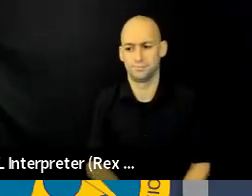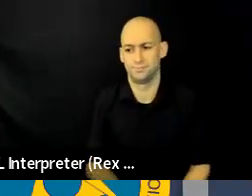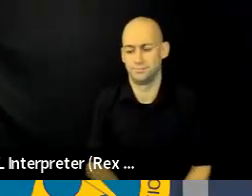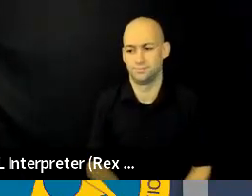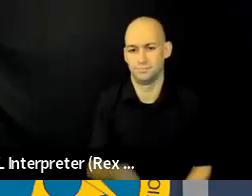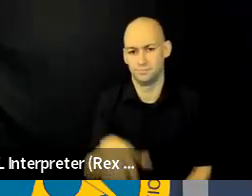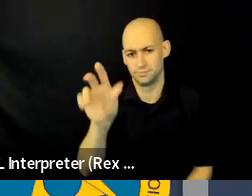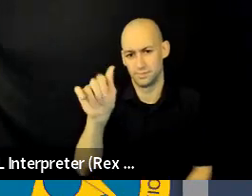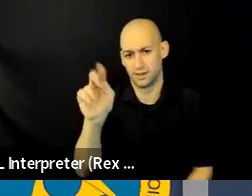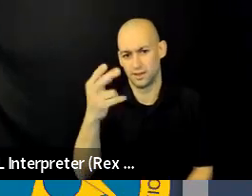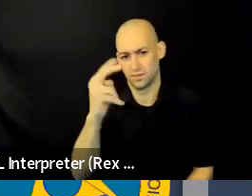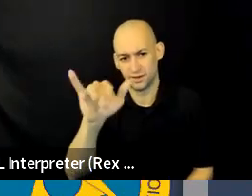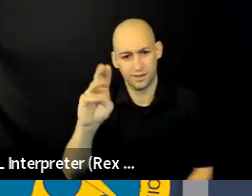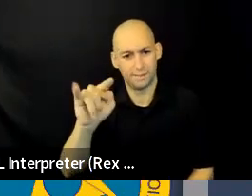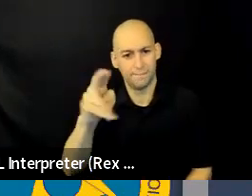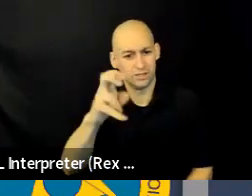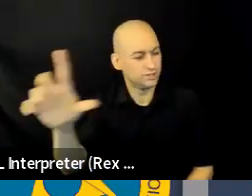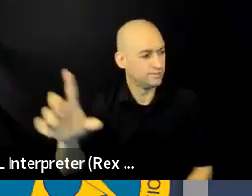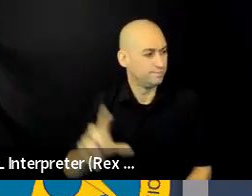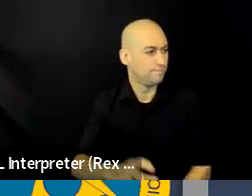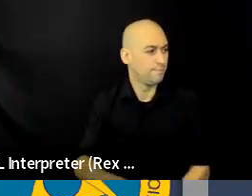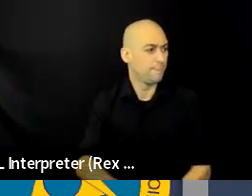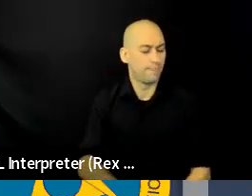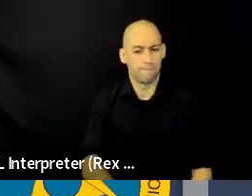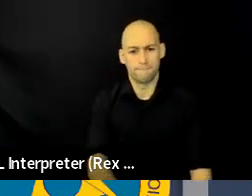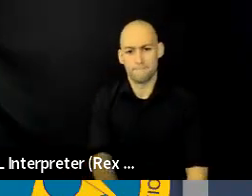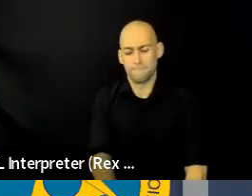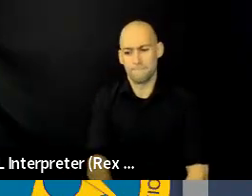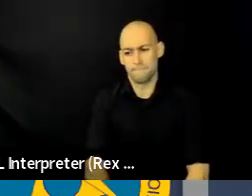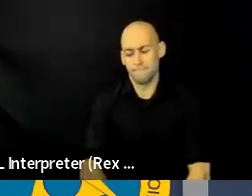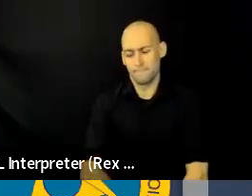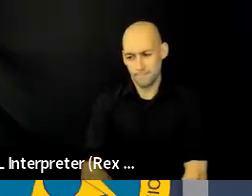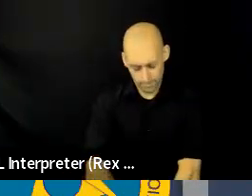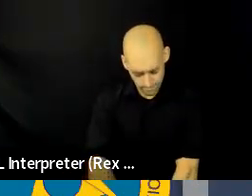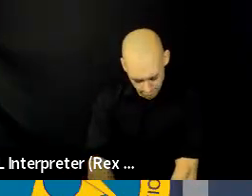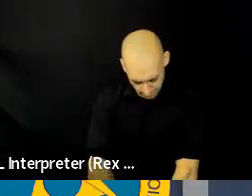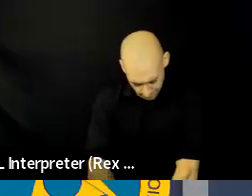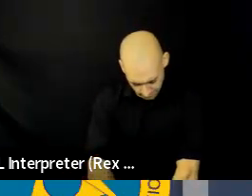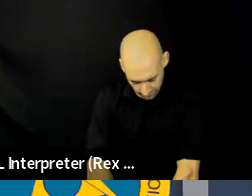Anthony Mitchell? He was with us yesterday. He may not have come back. Okay.